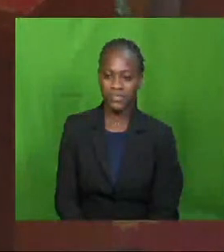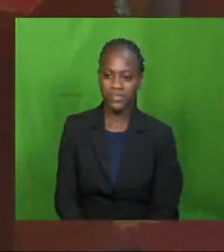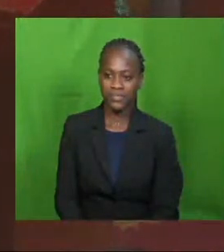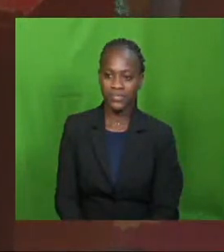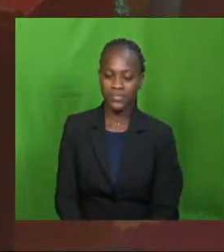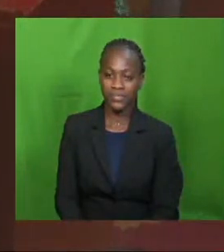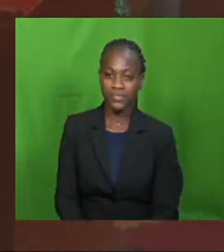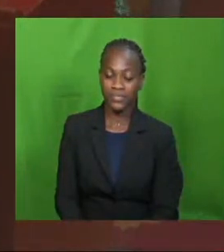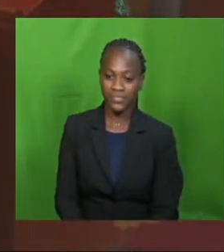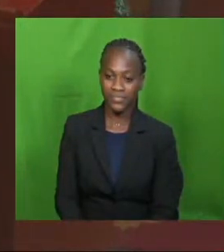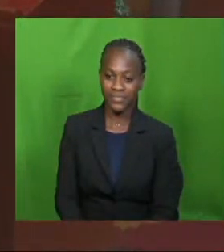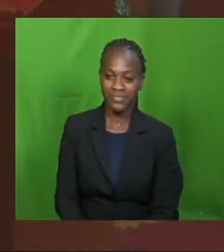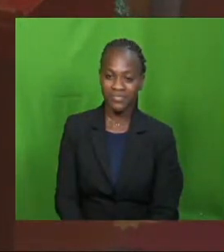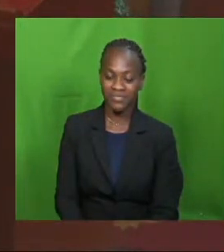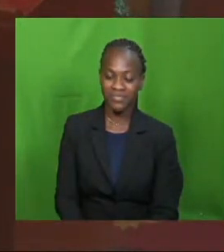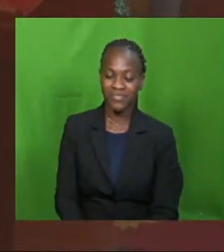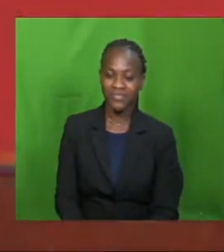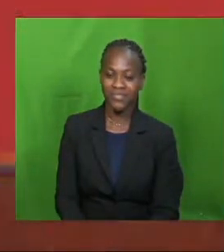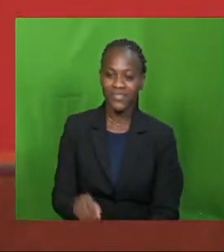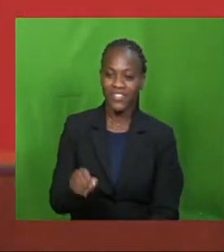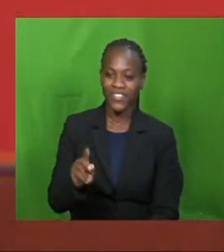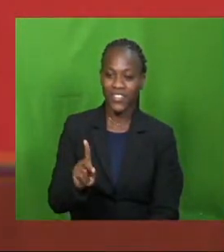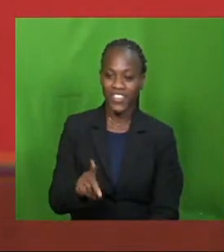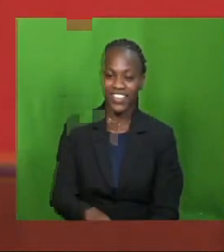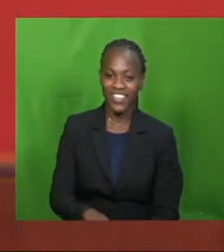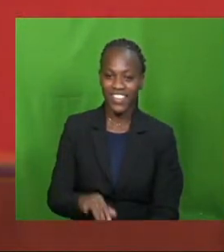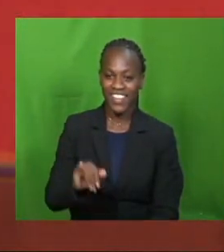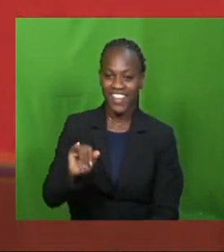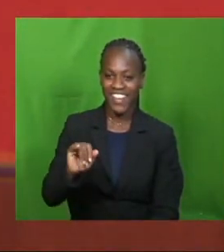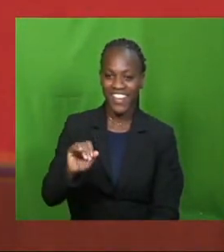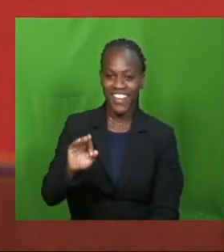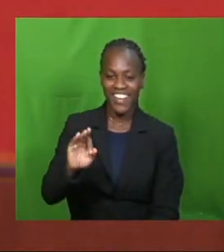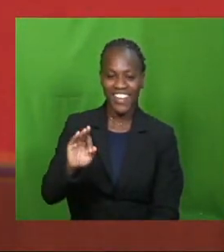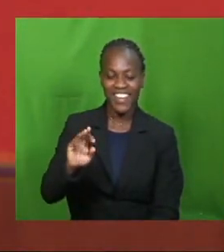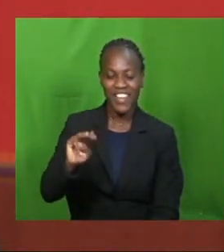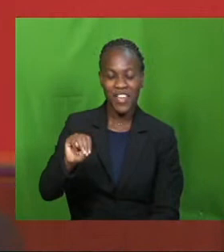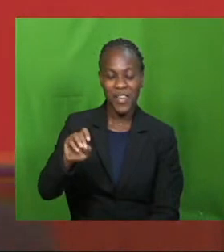Very well, very well. The IMF minister has sat down.